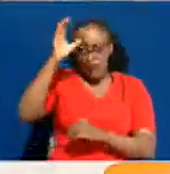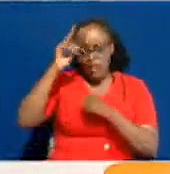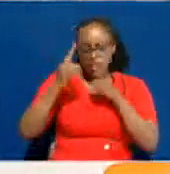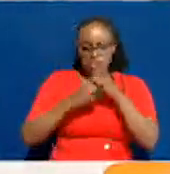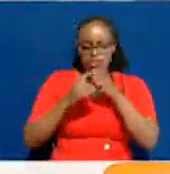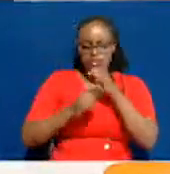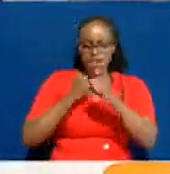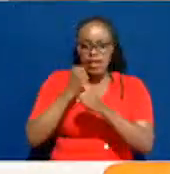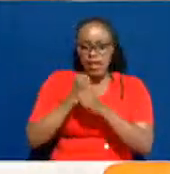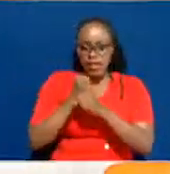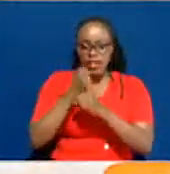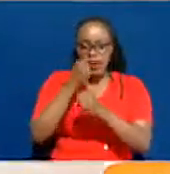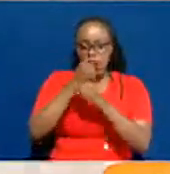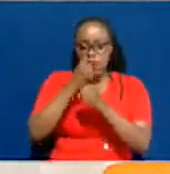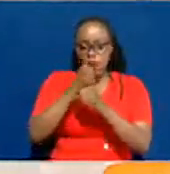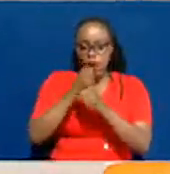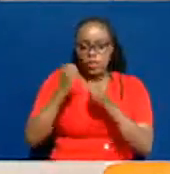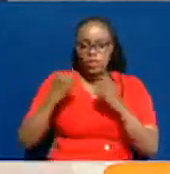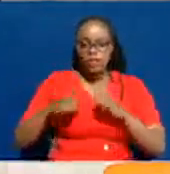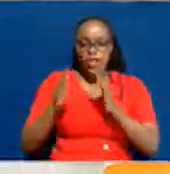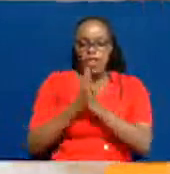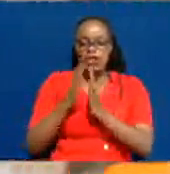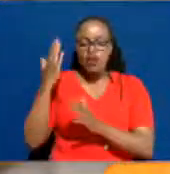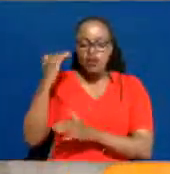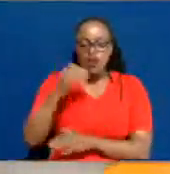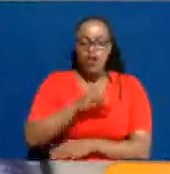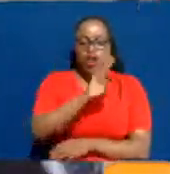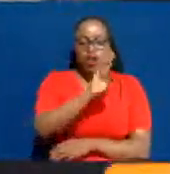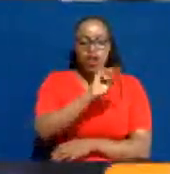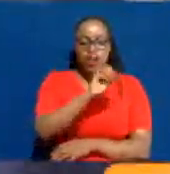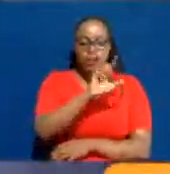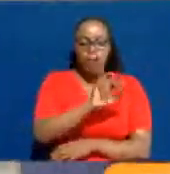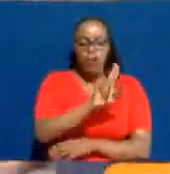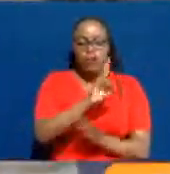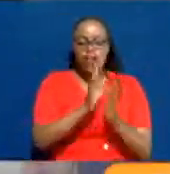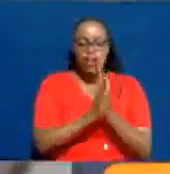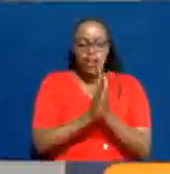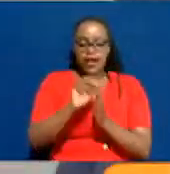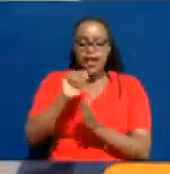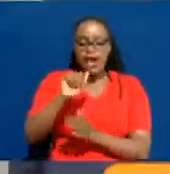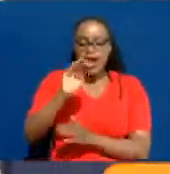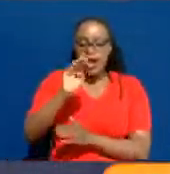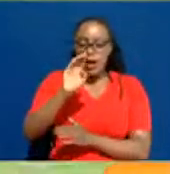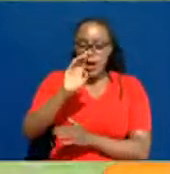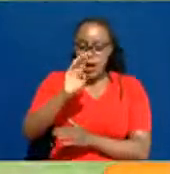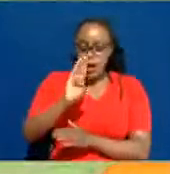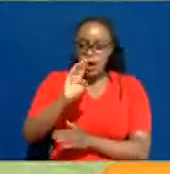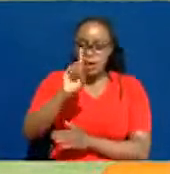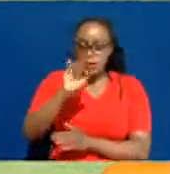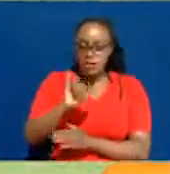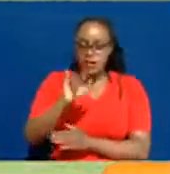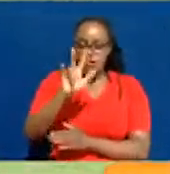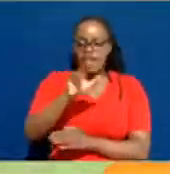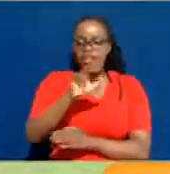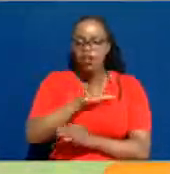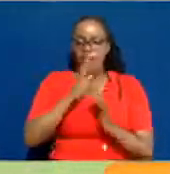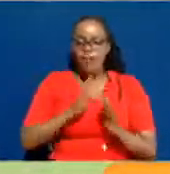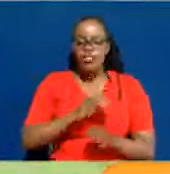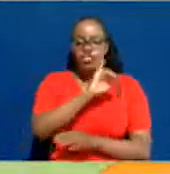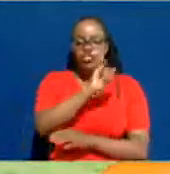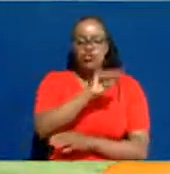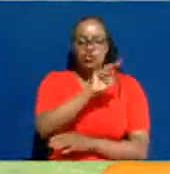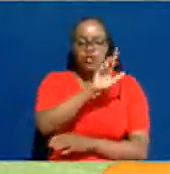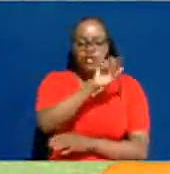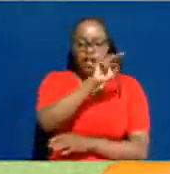as IEBC chairman, alongside former commissioners Boya Molu and Abdi Yakub Guliye, three commissioners Juliana Cherera,